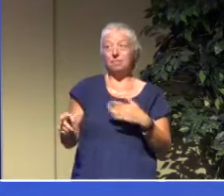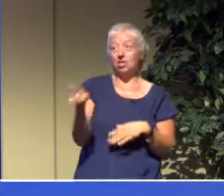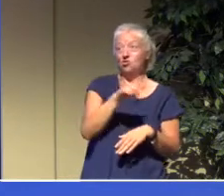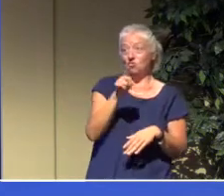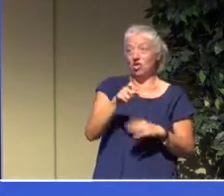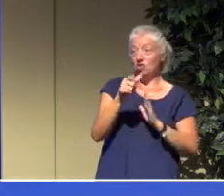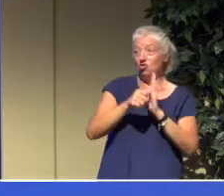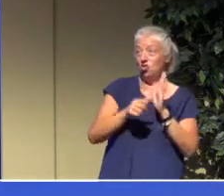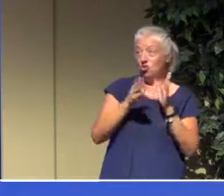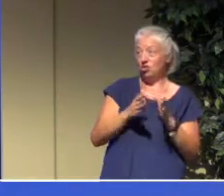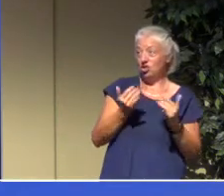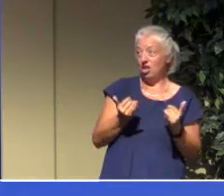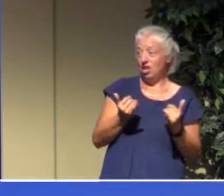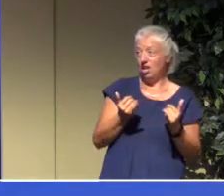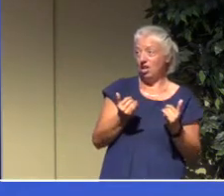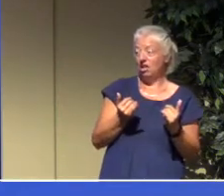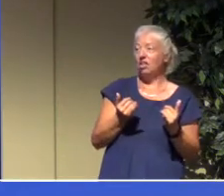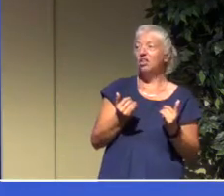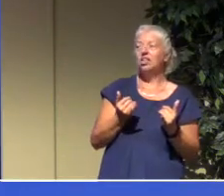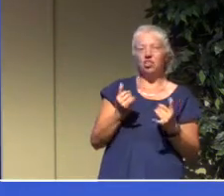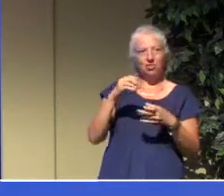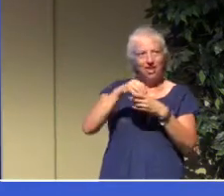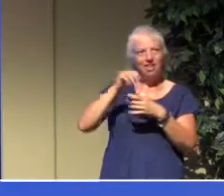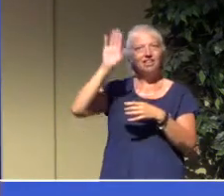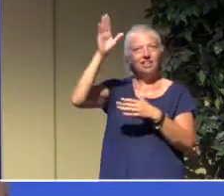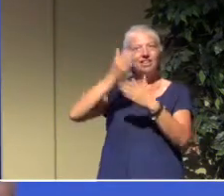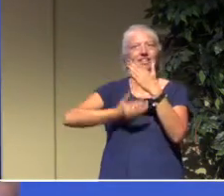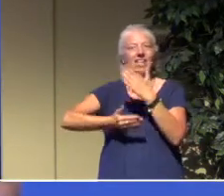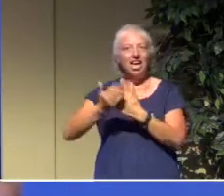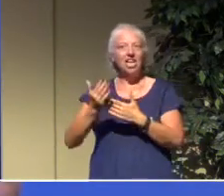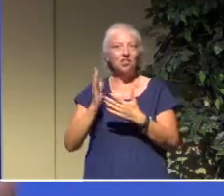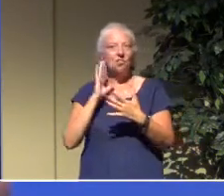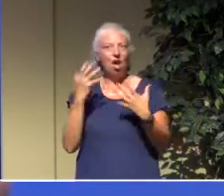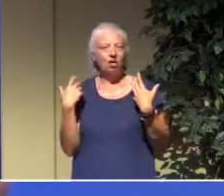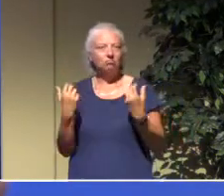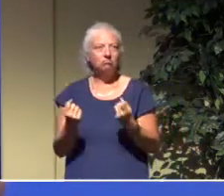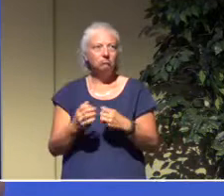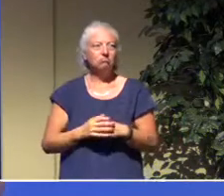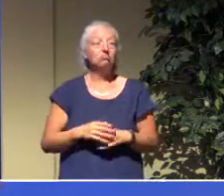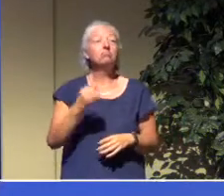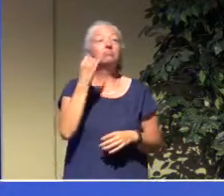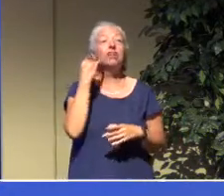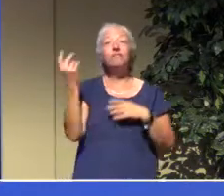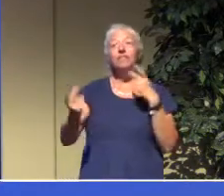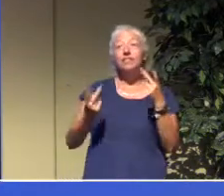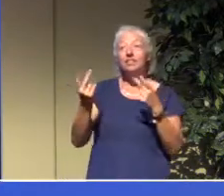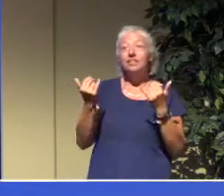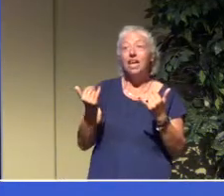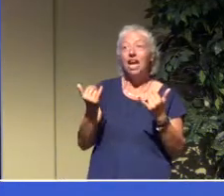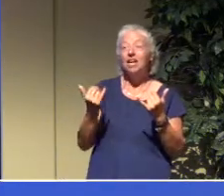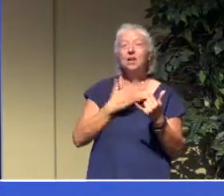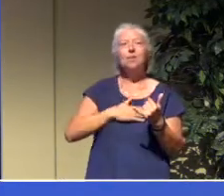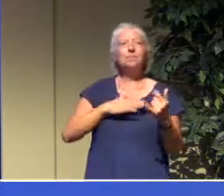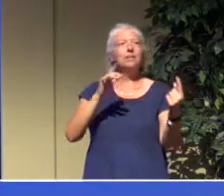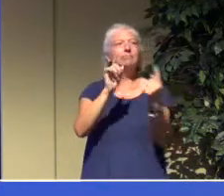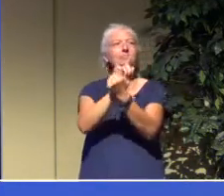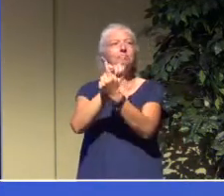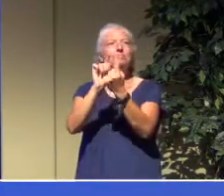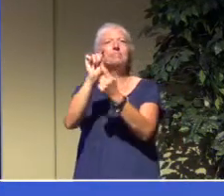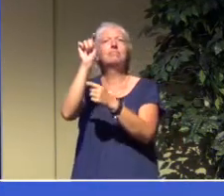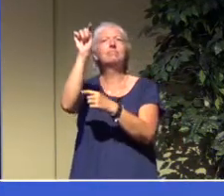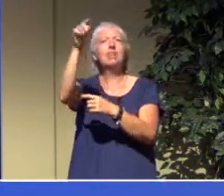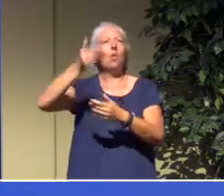hands with God. I just want to say something. If you're visiting with us today, why don't you stop by